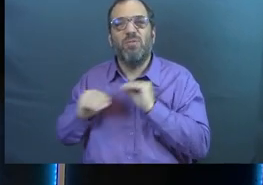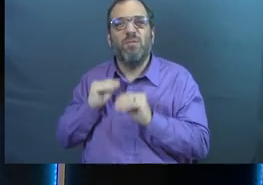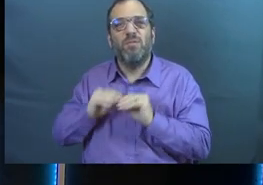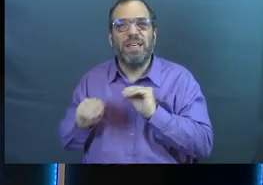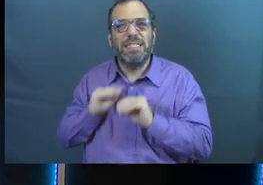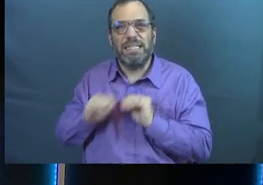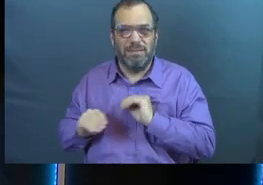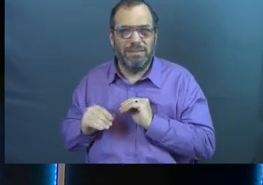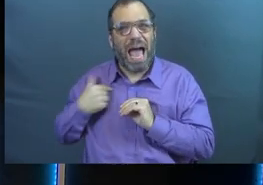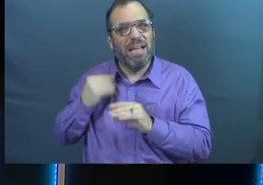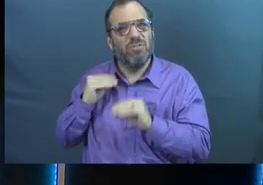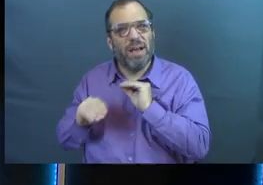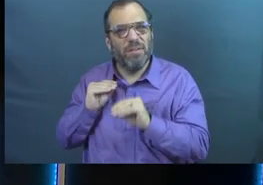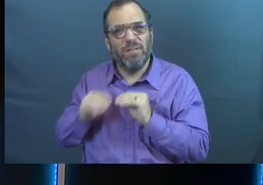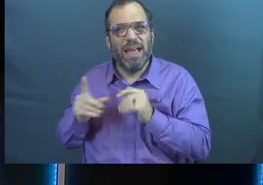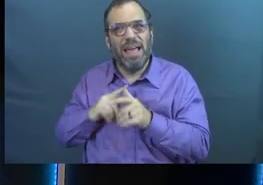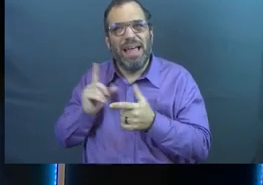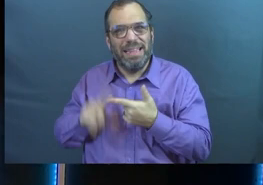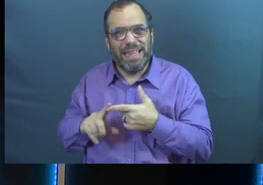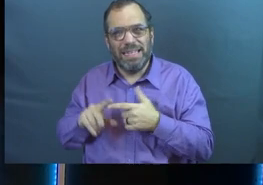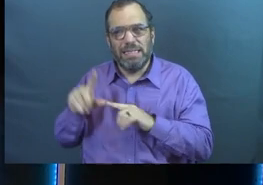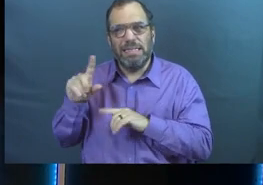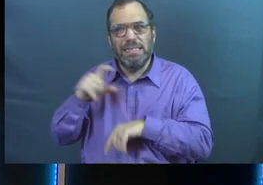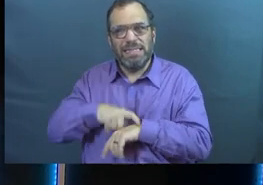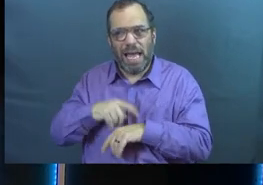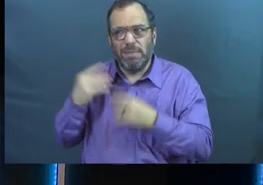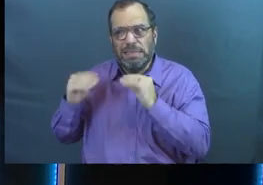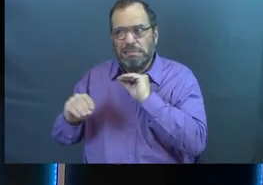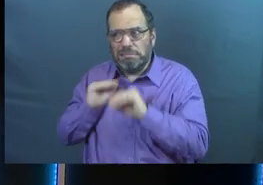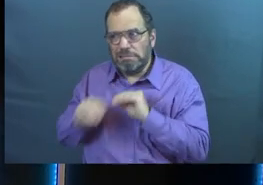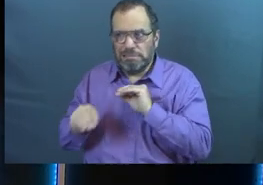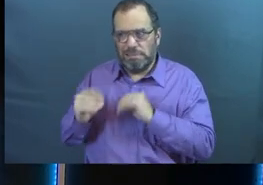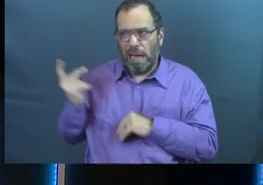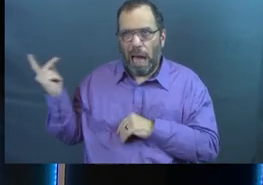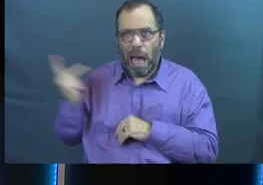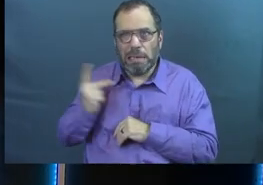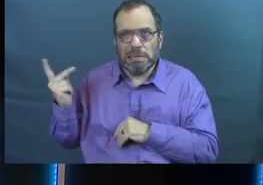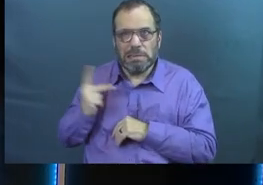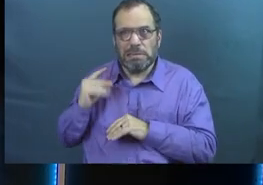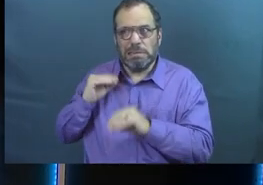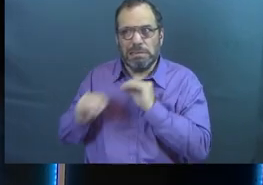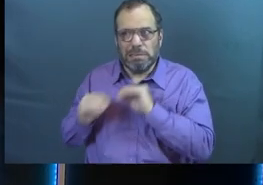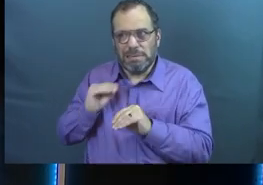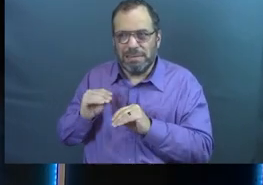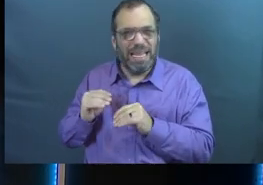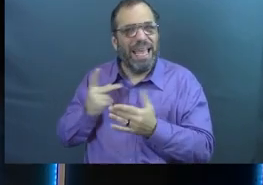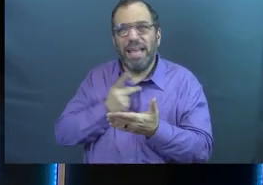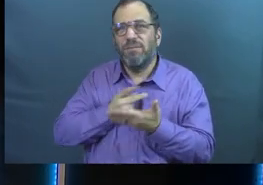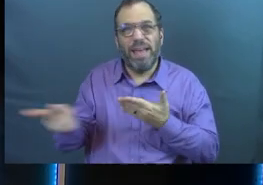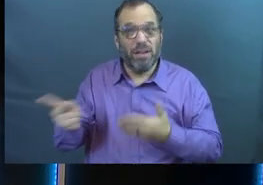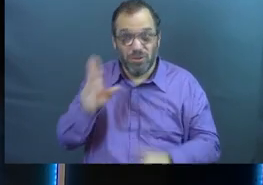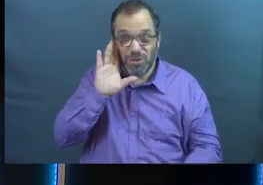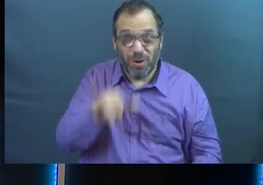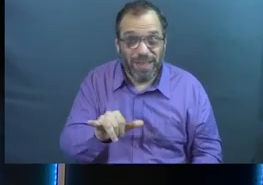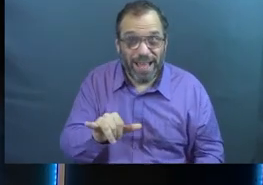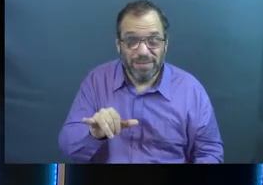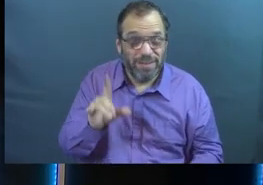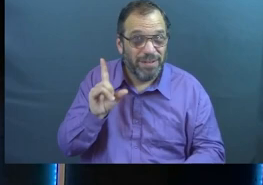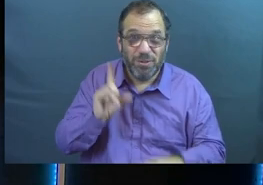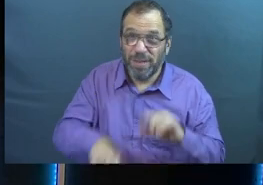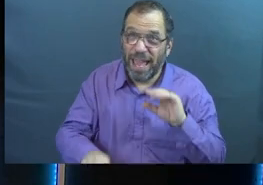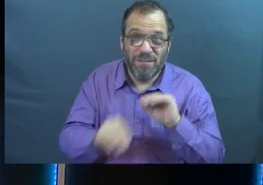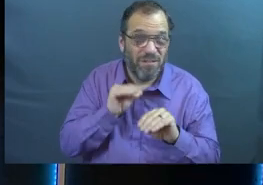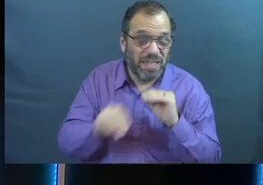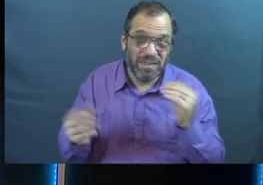it. And then I go through this period of time of trying to fix us. And that never works, by the way.